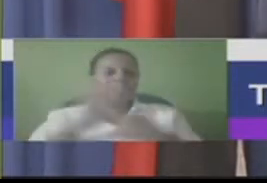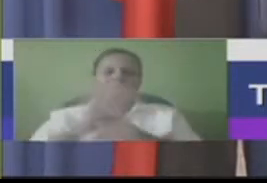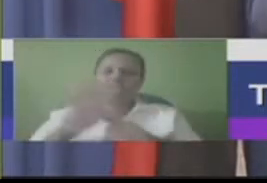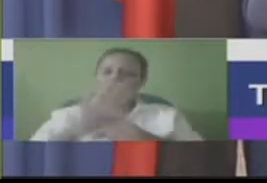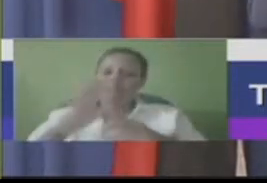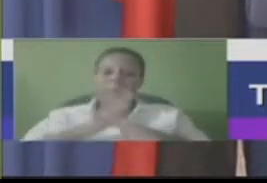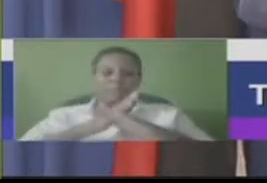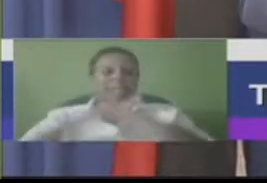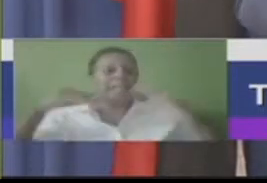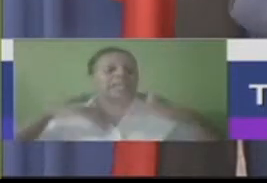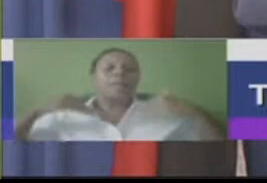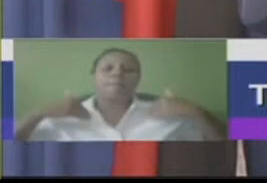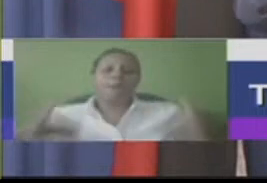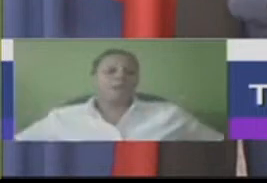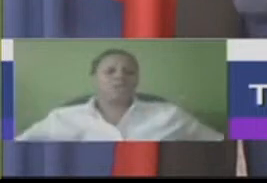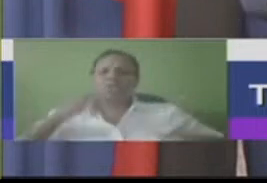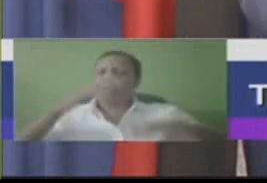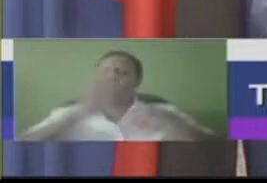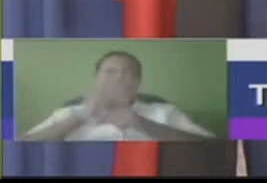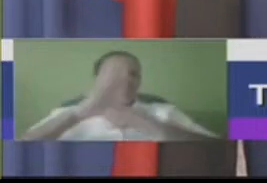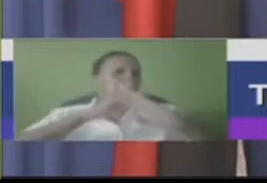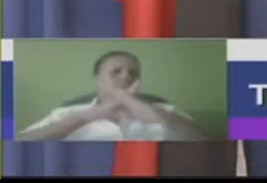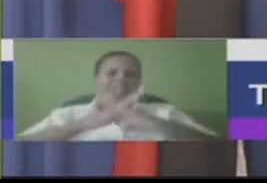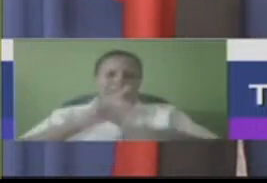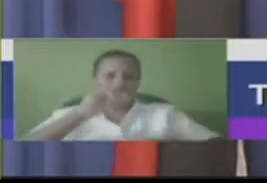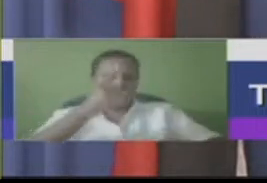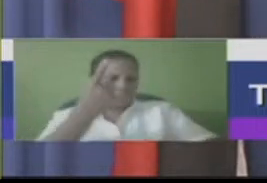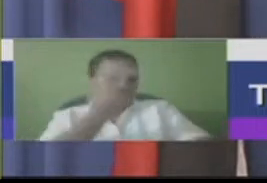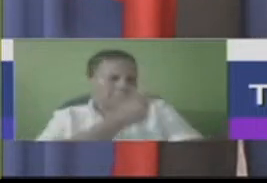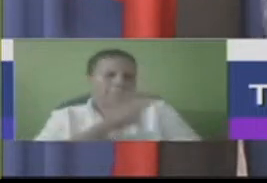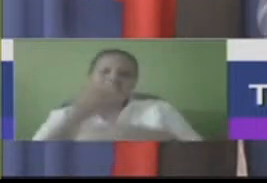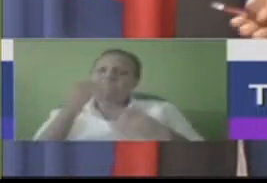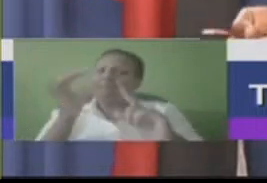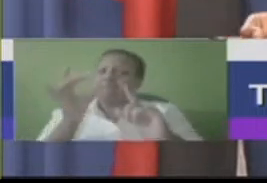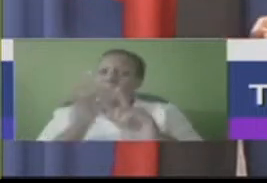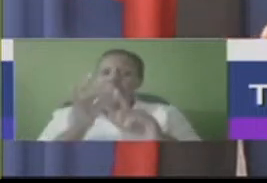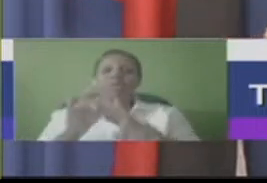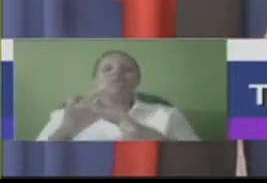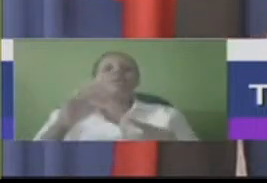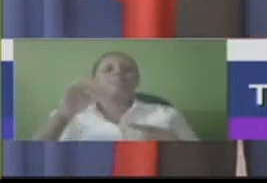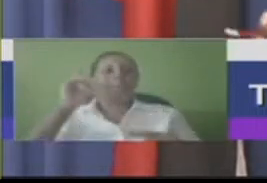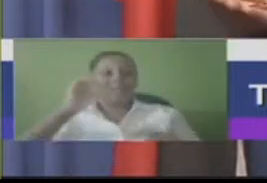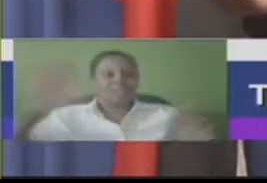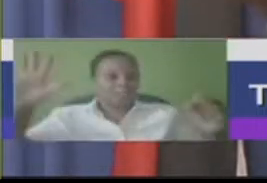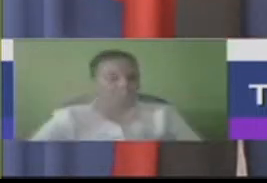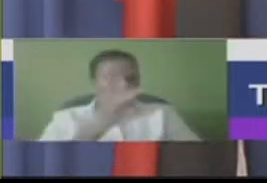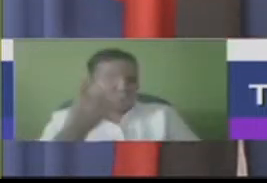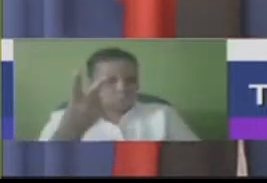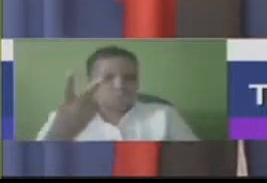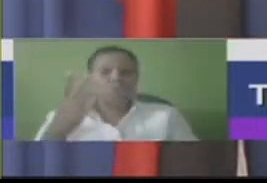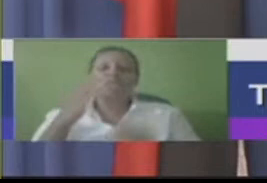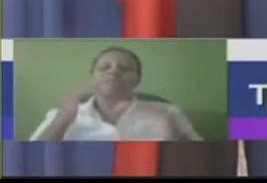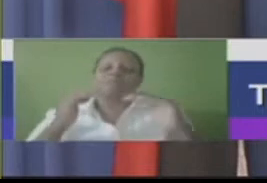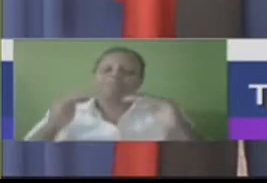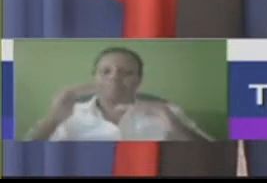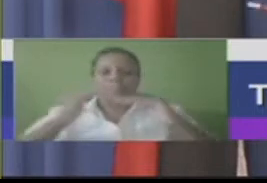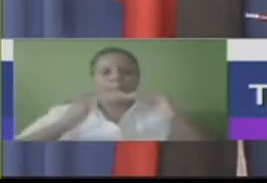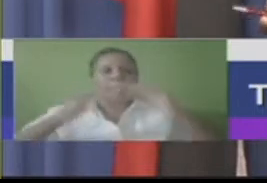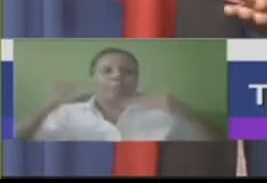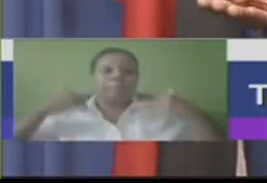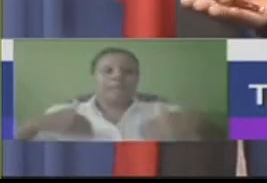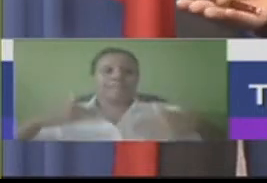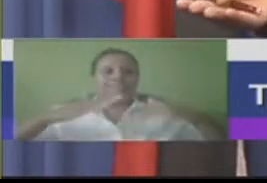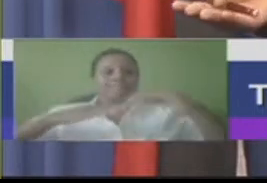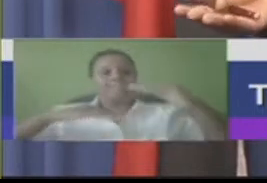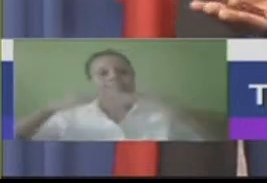it requires a period of time for the body to build up that resistance. If during that time you're exposed, then you get infected, and then you will turn up